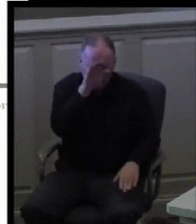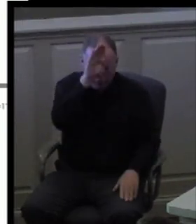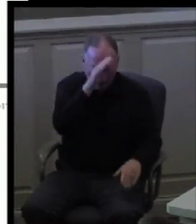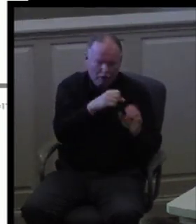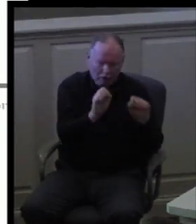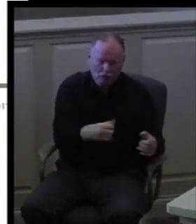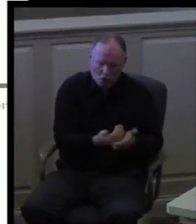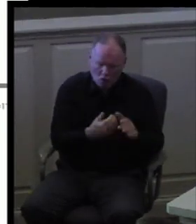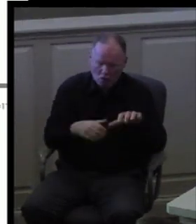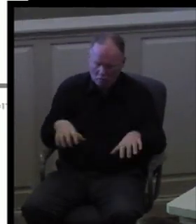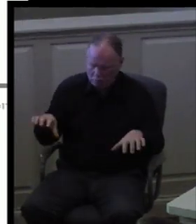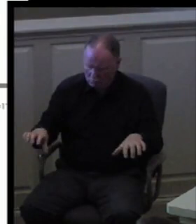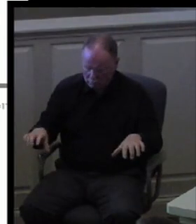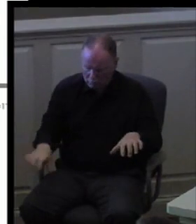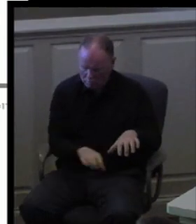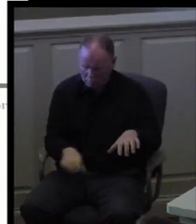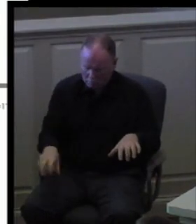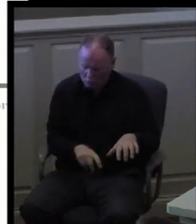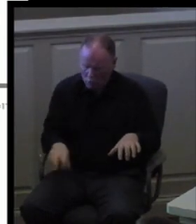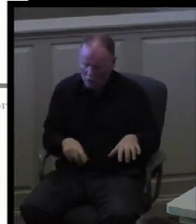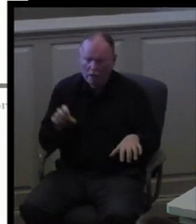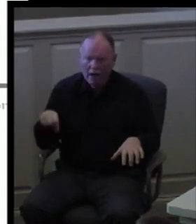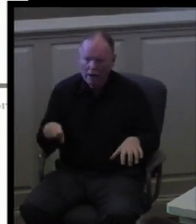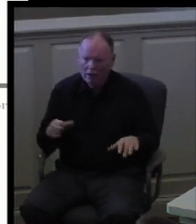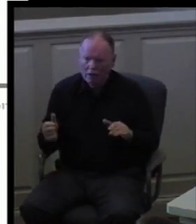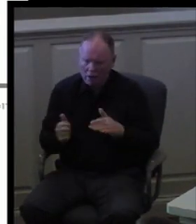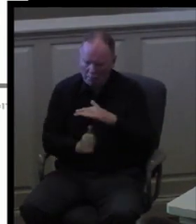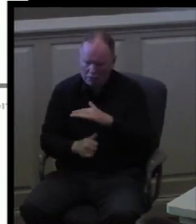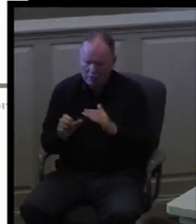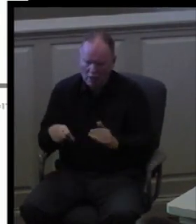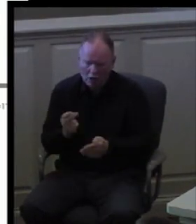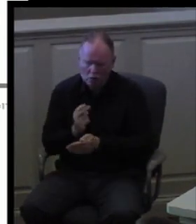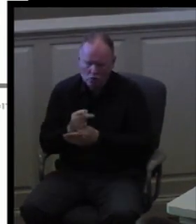could see the advantages of that. Ultimately, the basement space could be